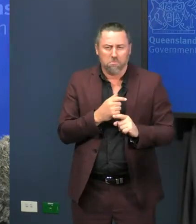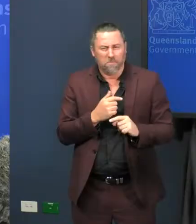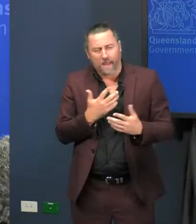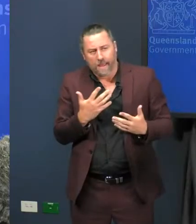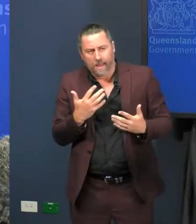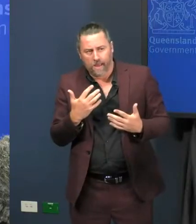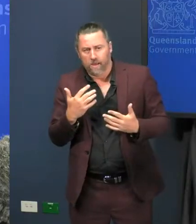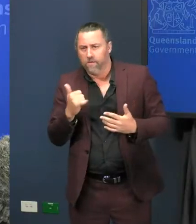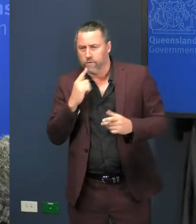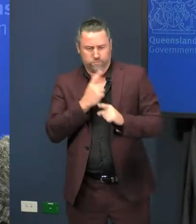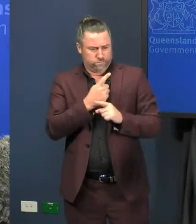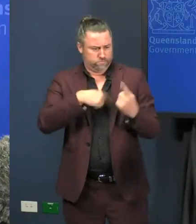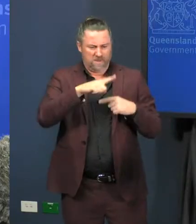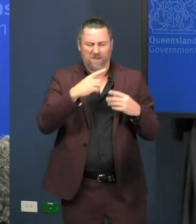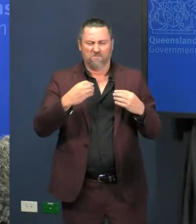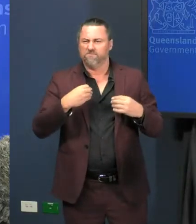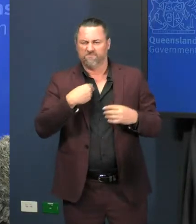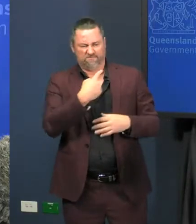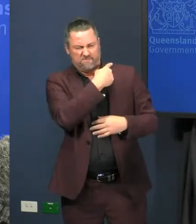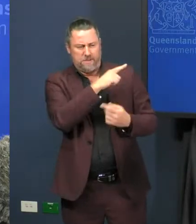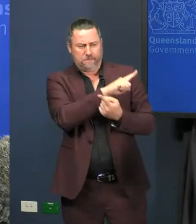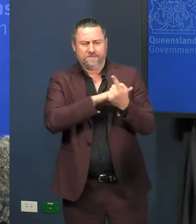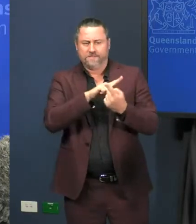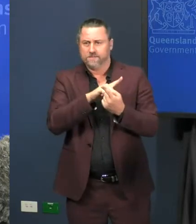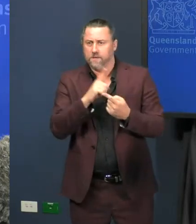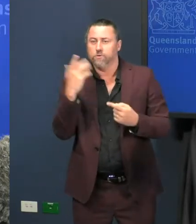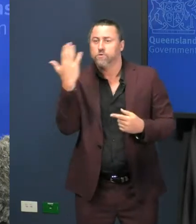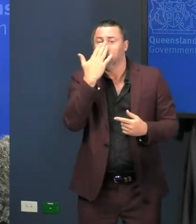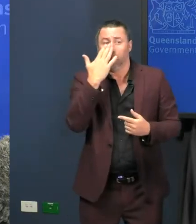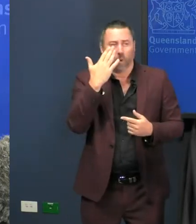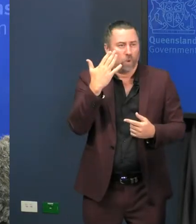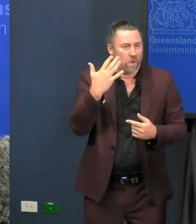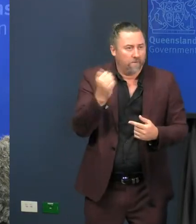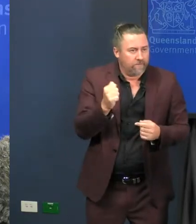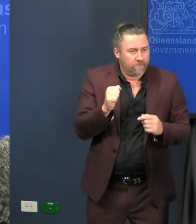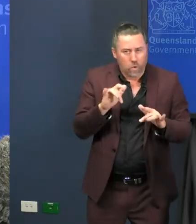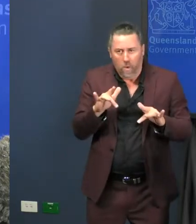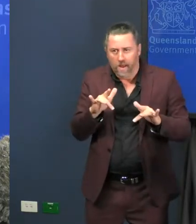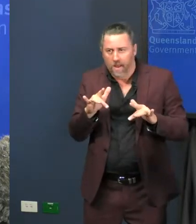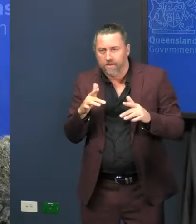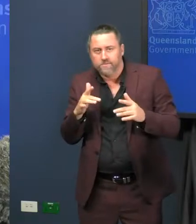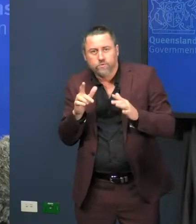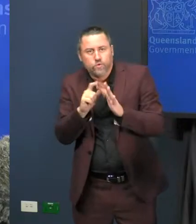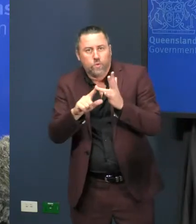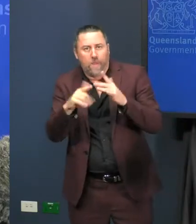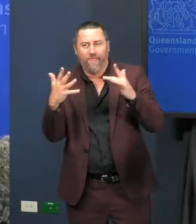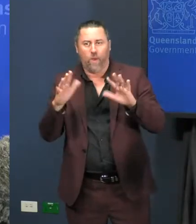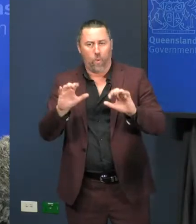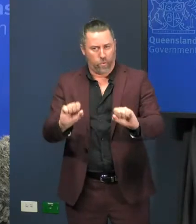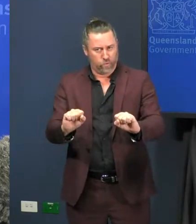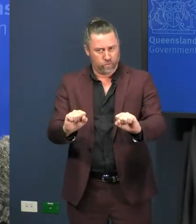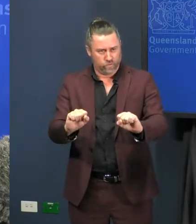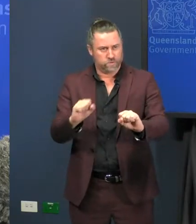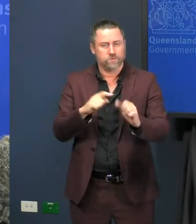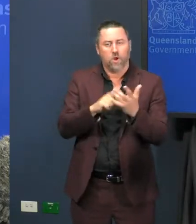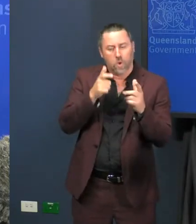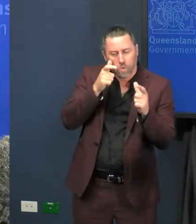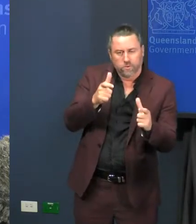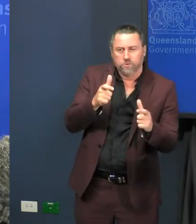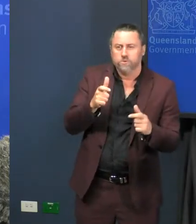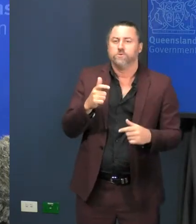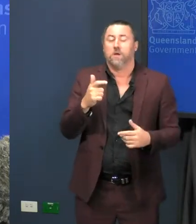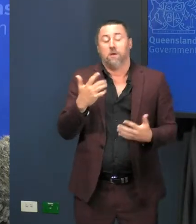the Queensland Disaster Management Centre as well that the schools are actively watching this. What we did in the last event is we